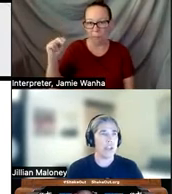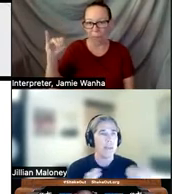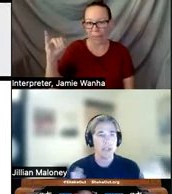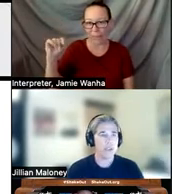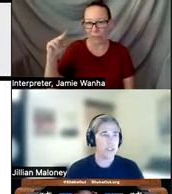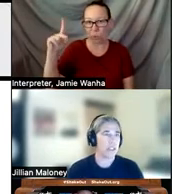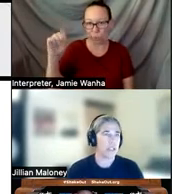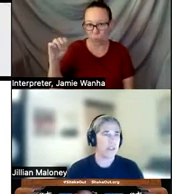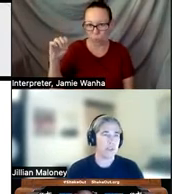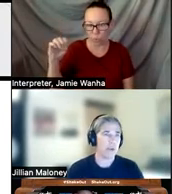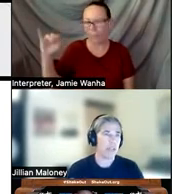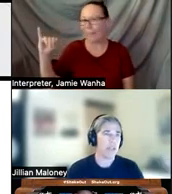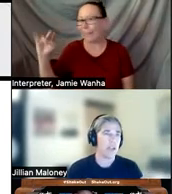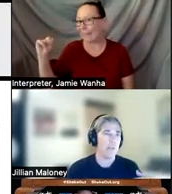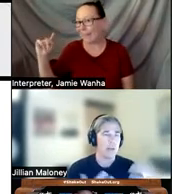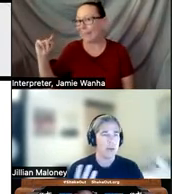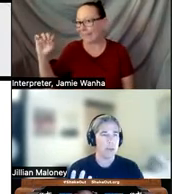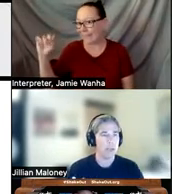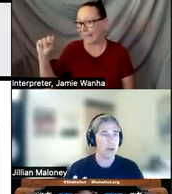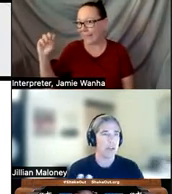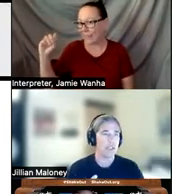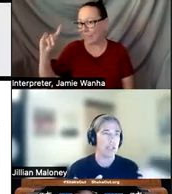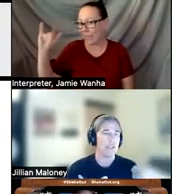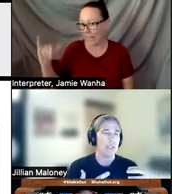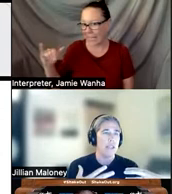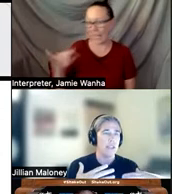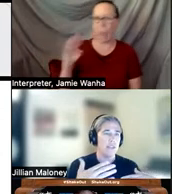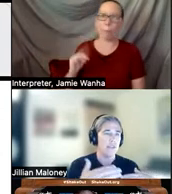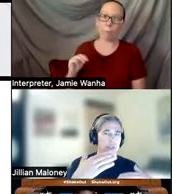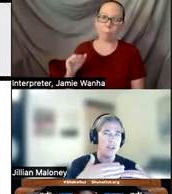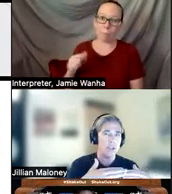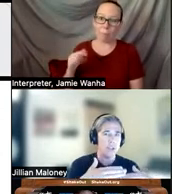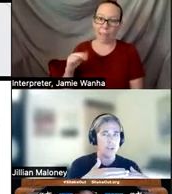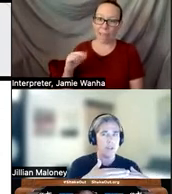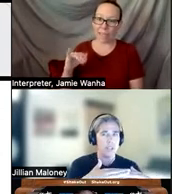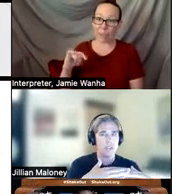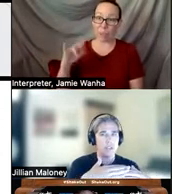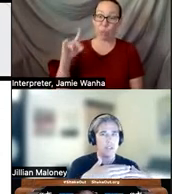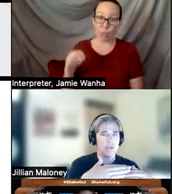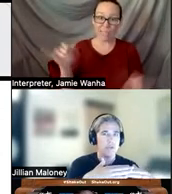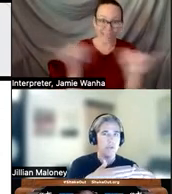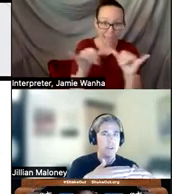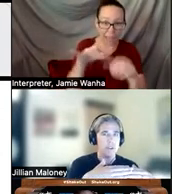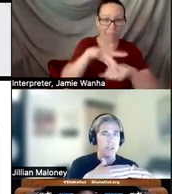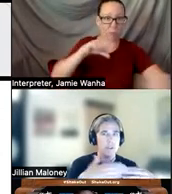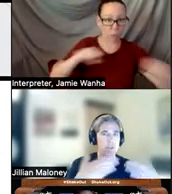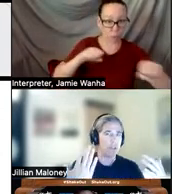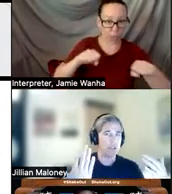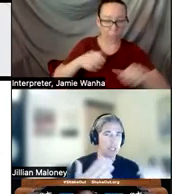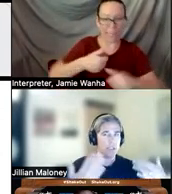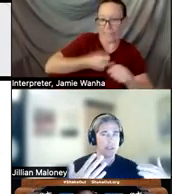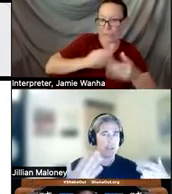hazards. Magnitude is the size of the earthquake, and a way to think about it is that for every number, so we know that's sort of, you know,